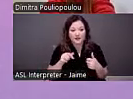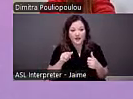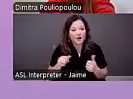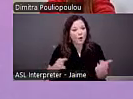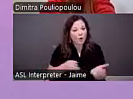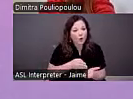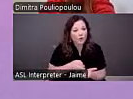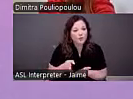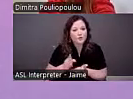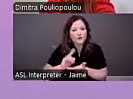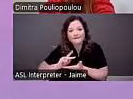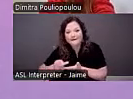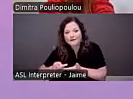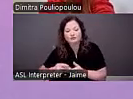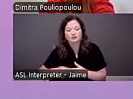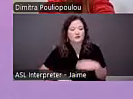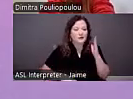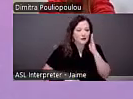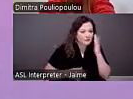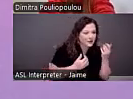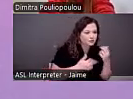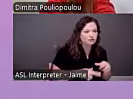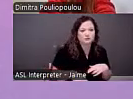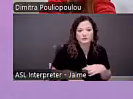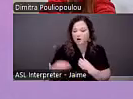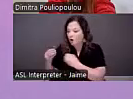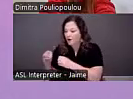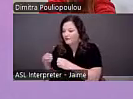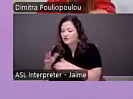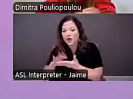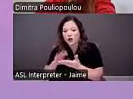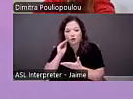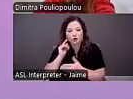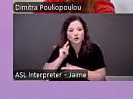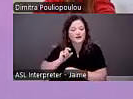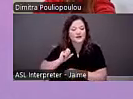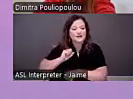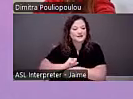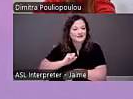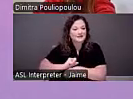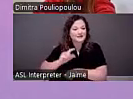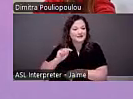or an office and learn task-specific activities.